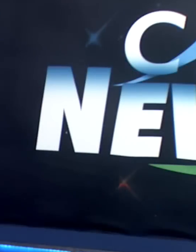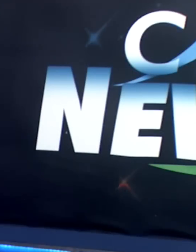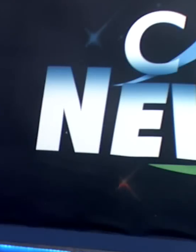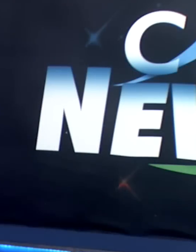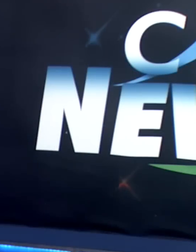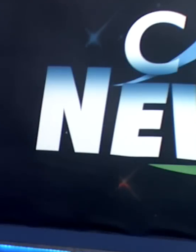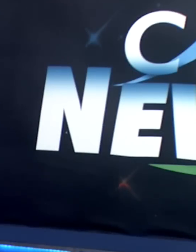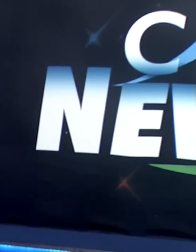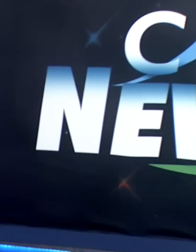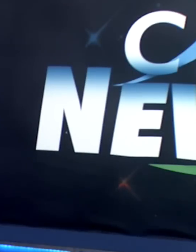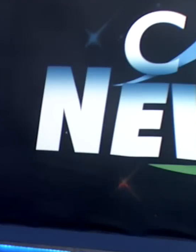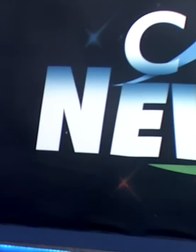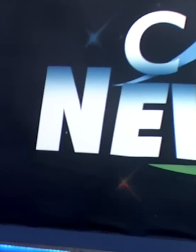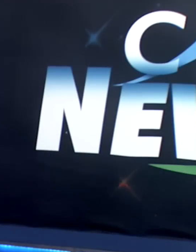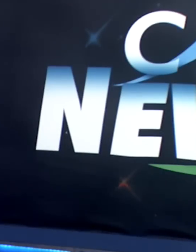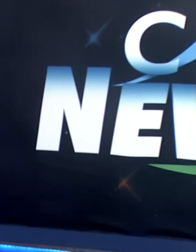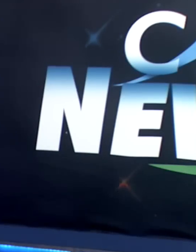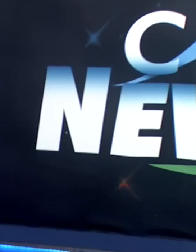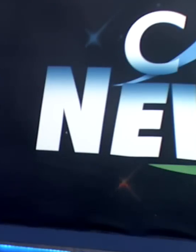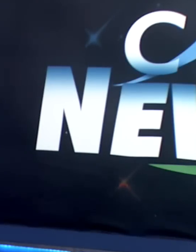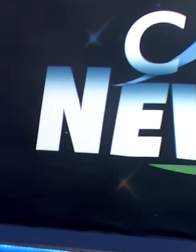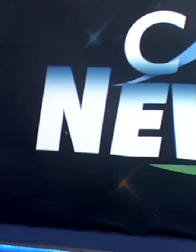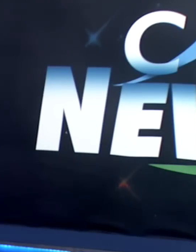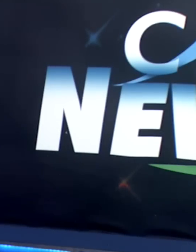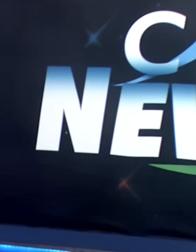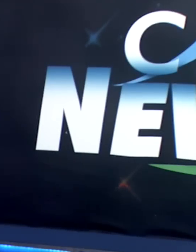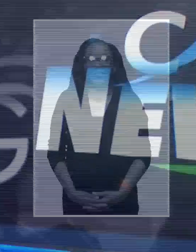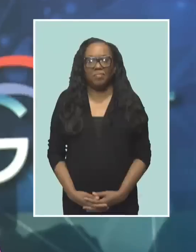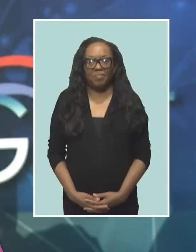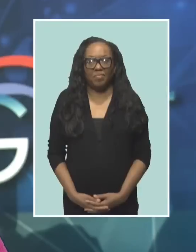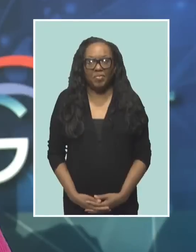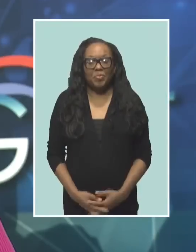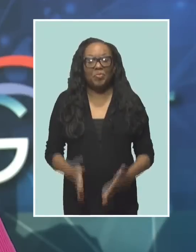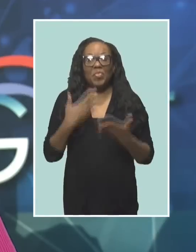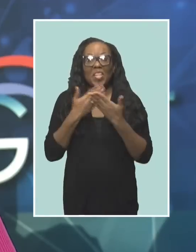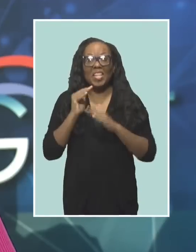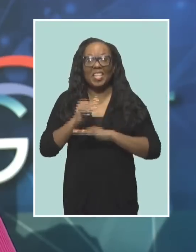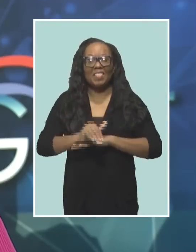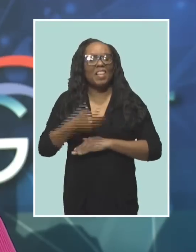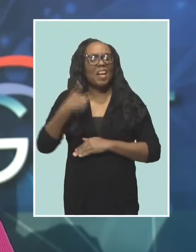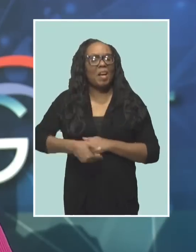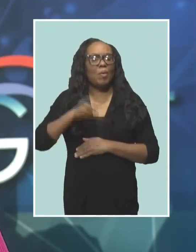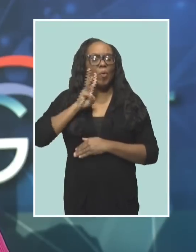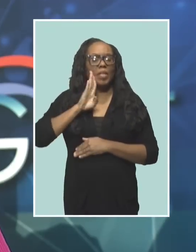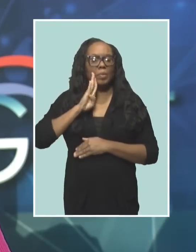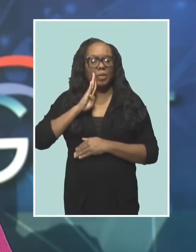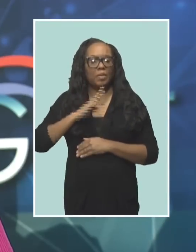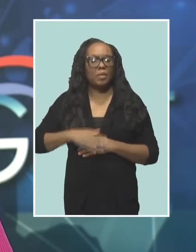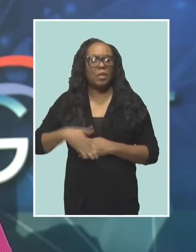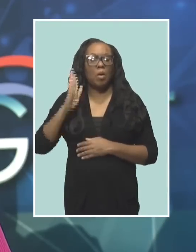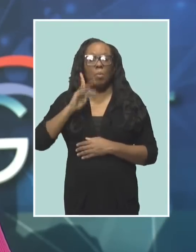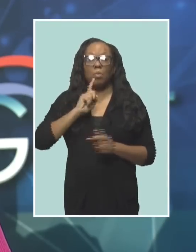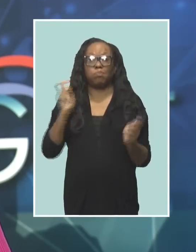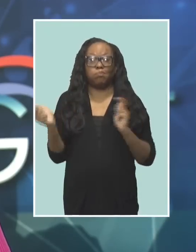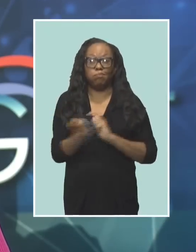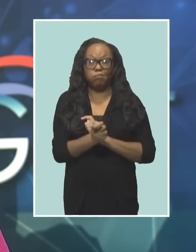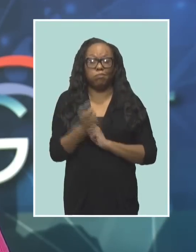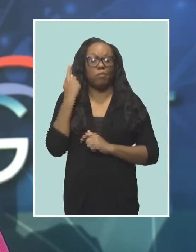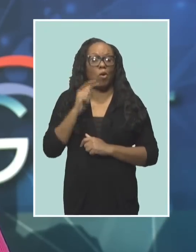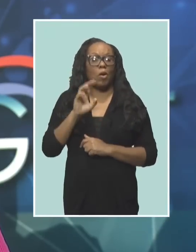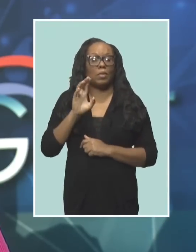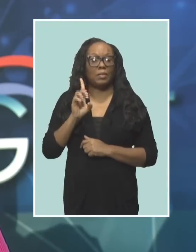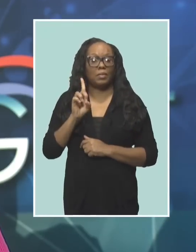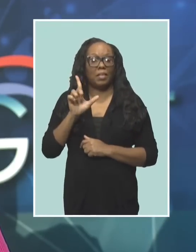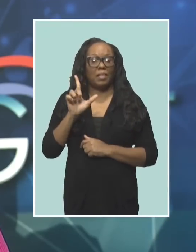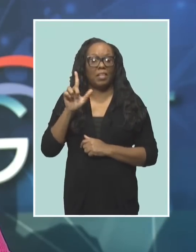Good evening and welcome to the CBC NewsNight. With the details, I'm Wendy Burke. There will be a major change to the Democratic Labour